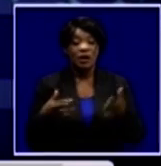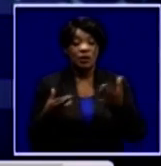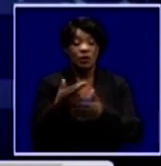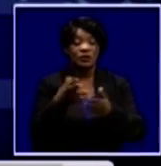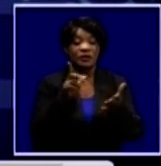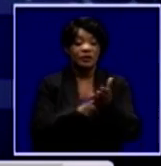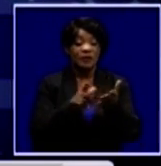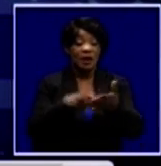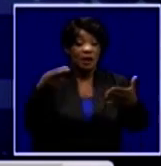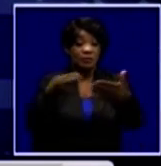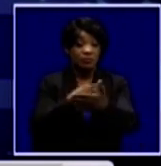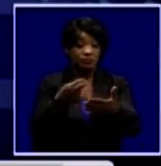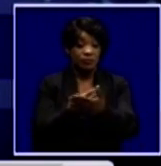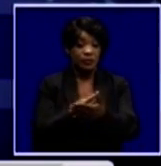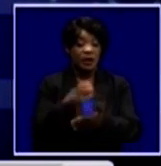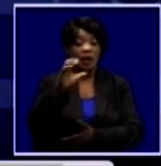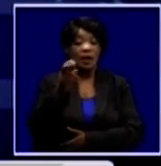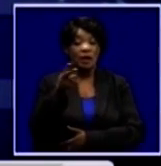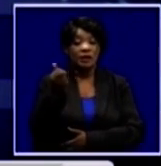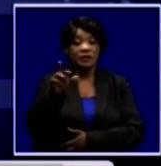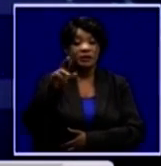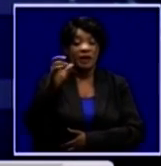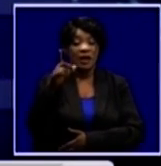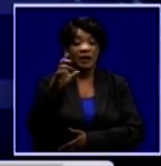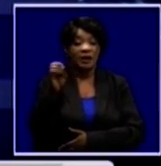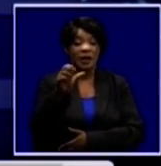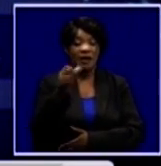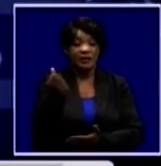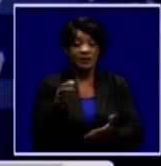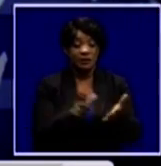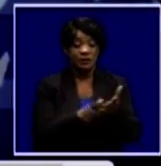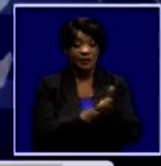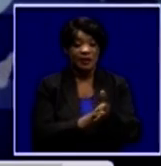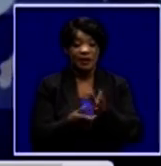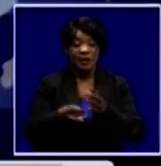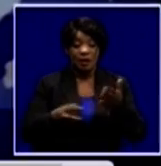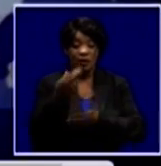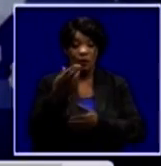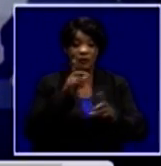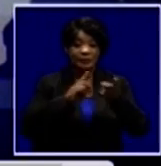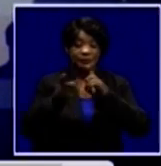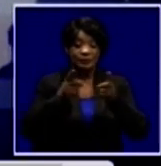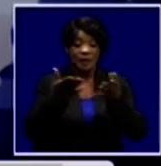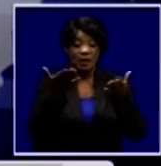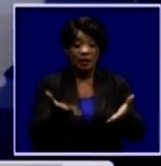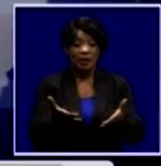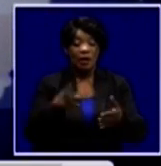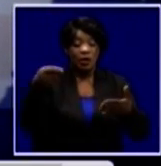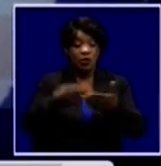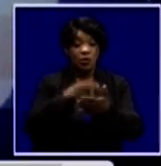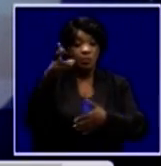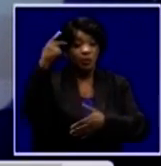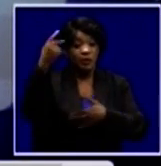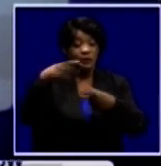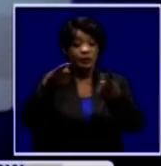Lusaka. The party will be headed by Charles Sinkala. And speaking during the launch today, Dr. Sinkala said the mandate of the new political